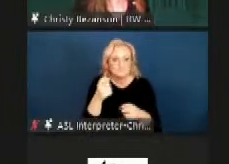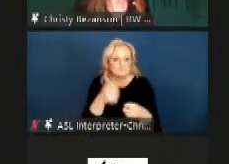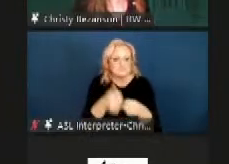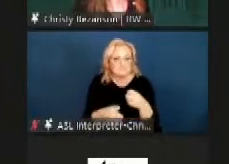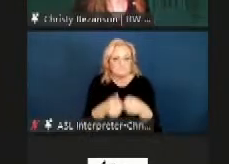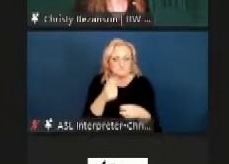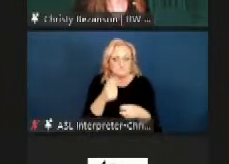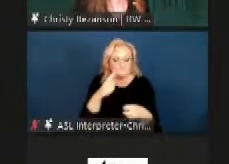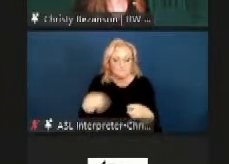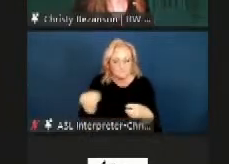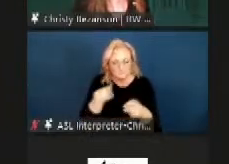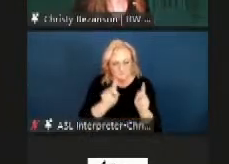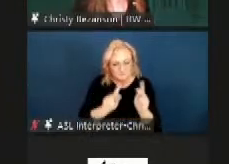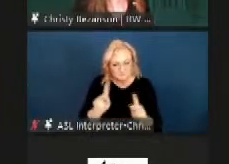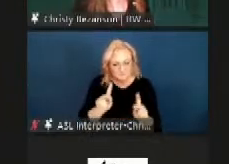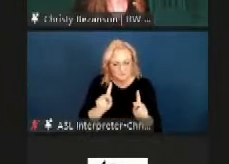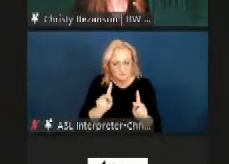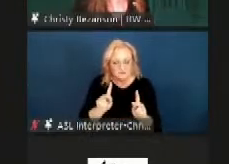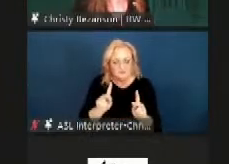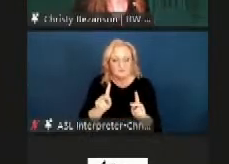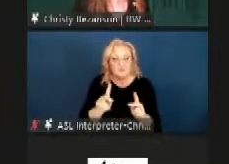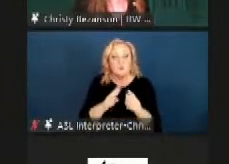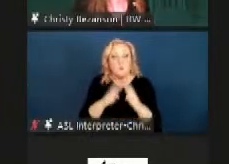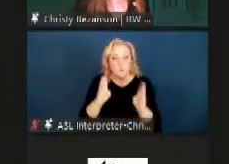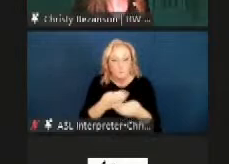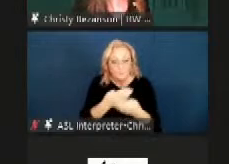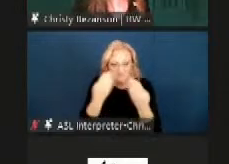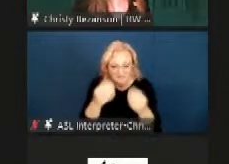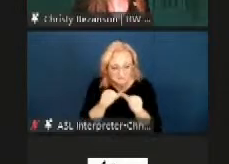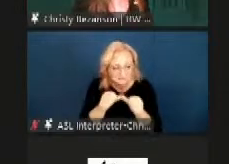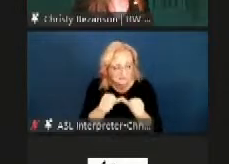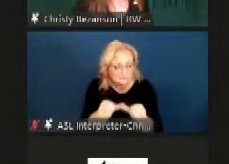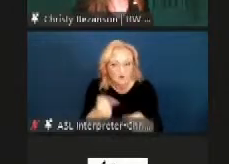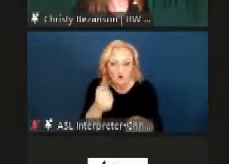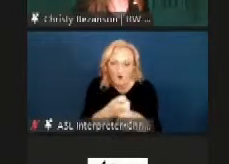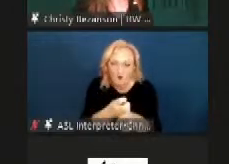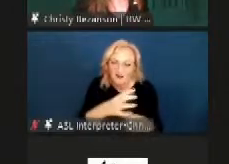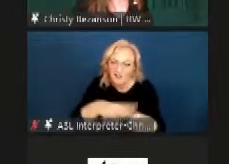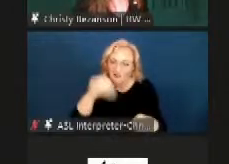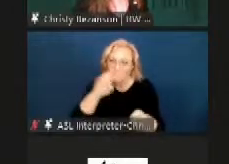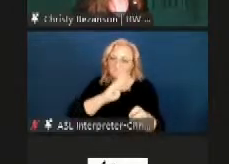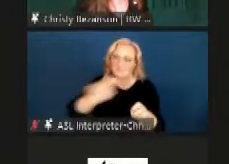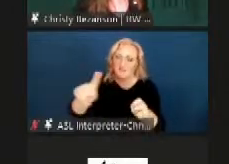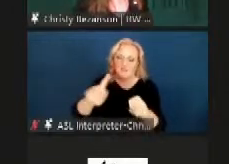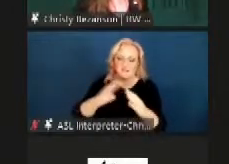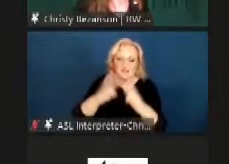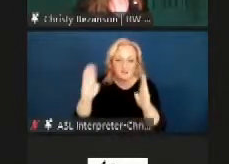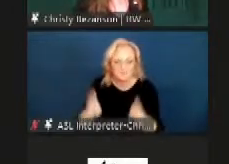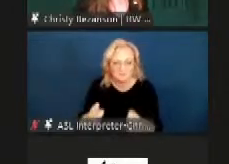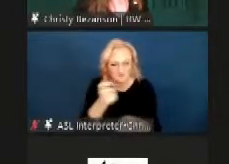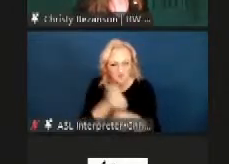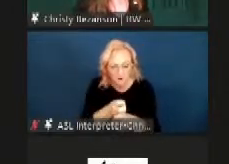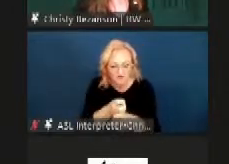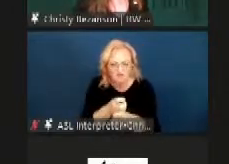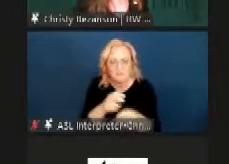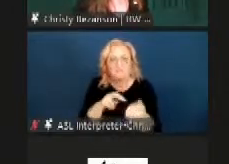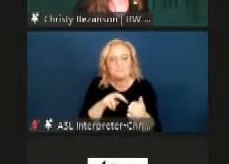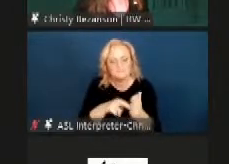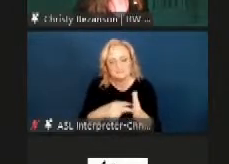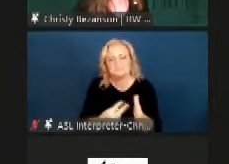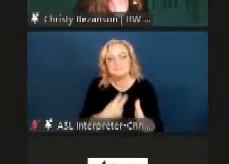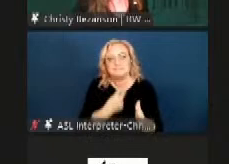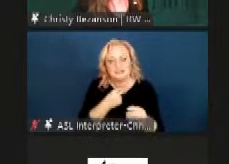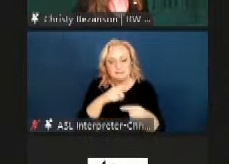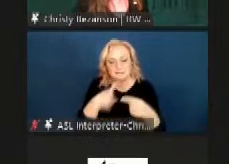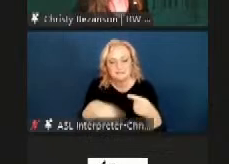for individuals to exit homelessness after their initial stint, and this often leads to extended periods of time stuck in the cycle.